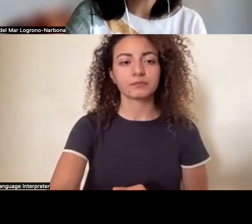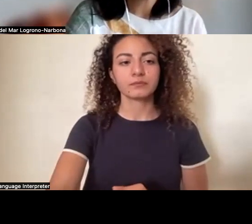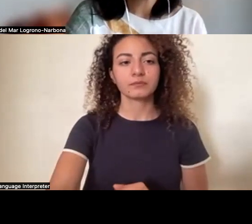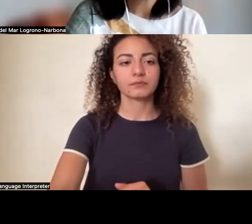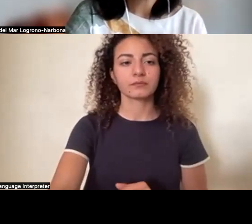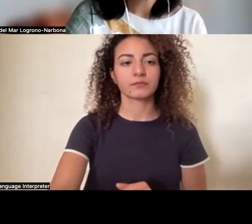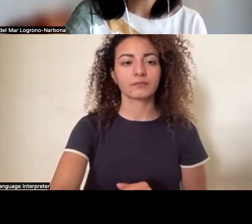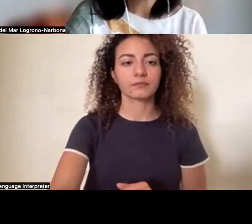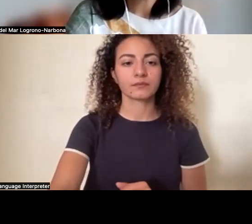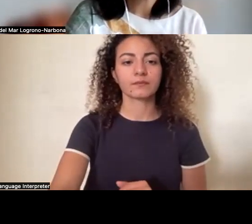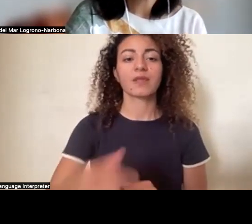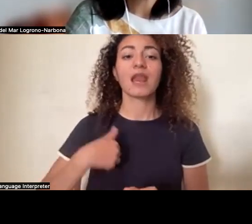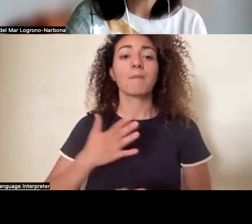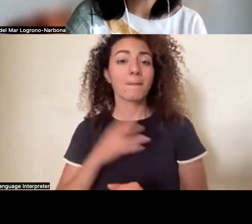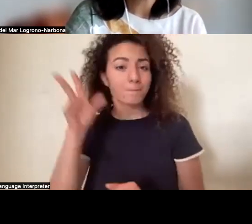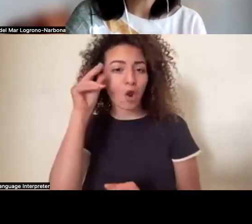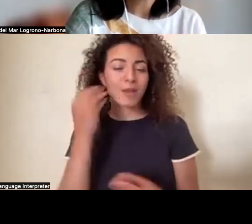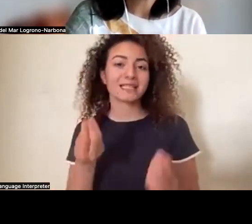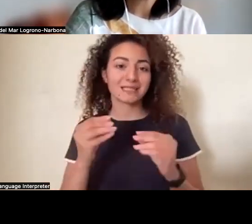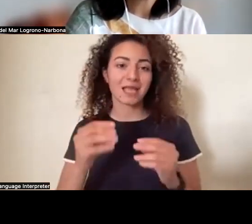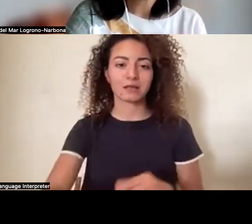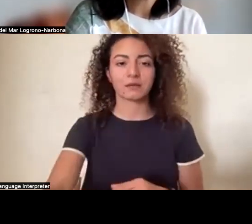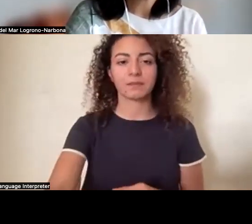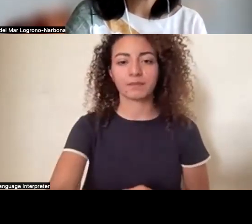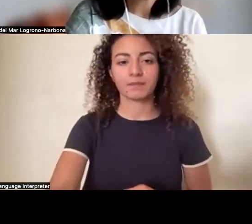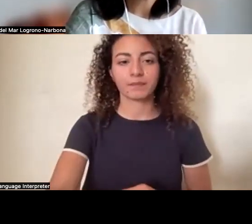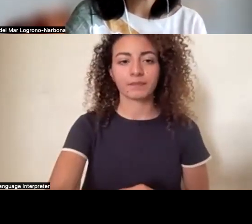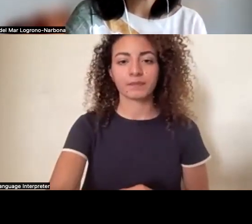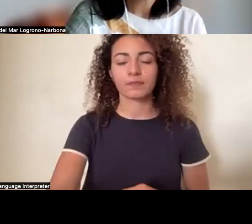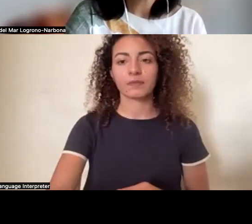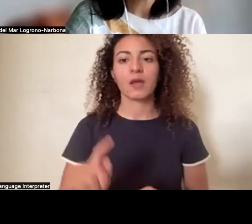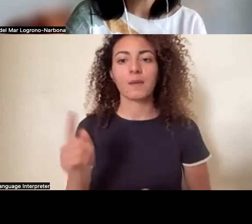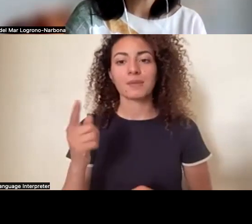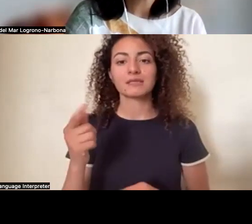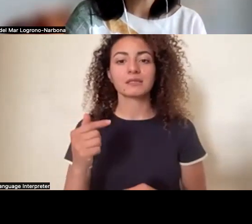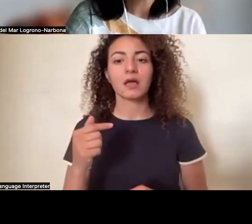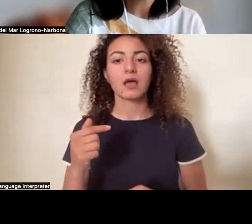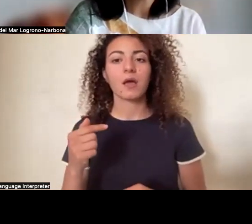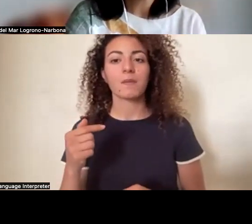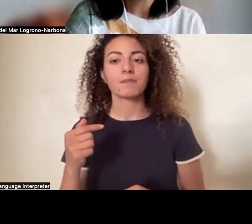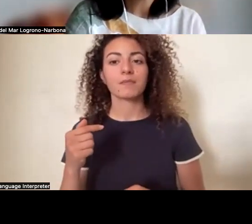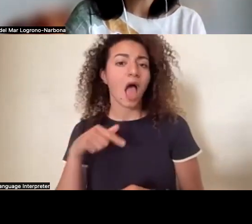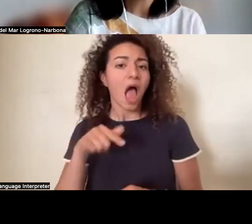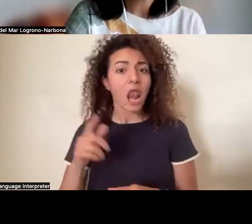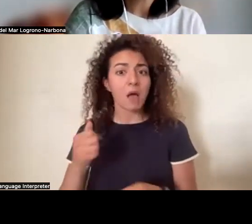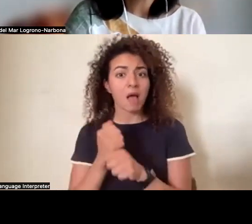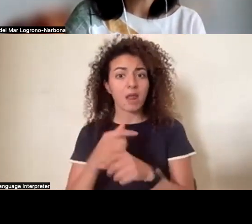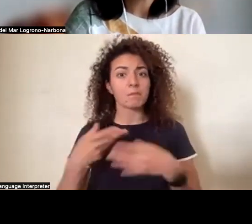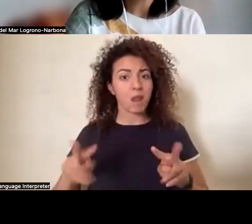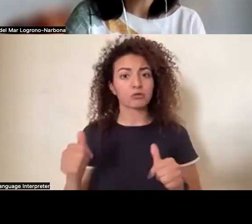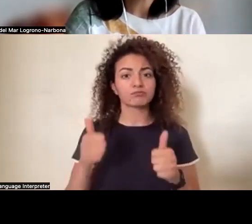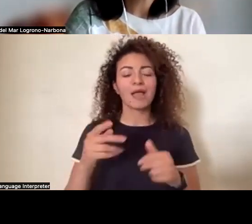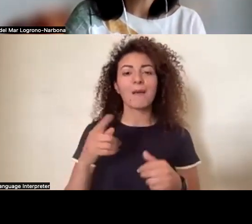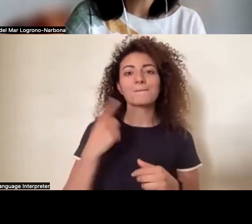more from you. I know you mentioned that it is now just for the youth, but at some point it will have to expand